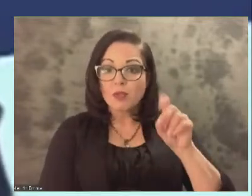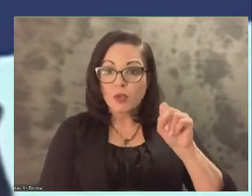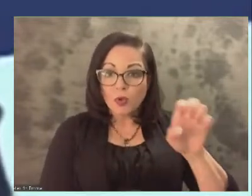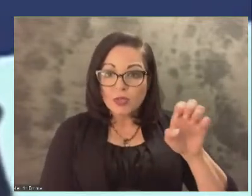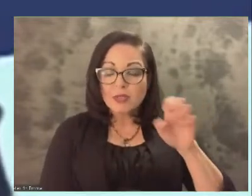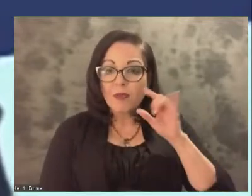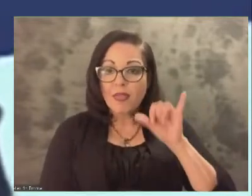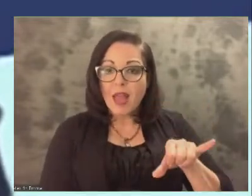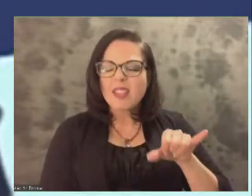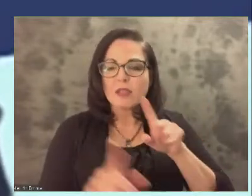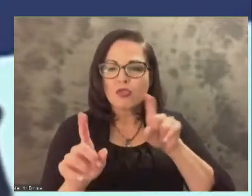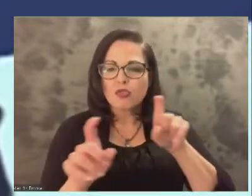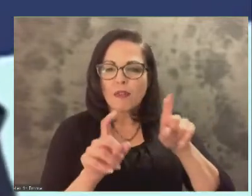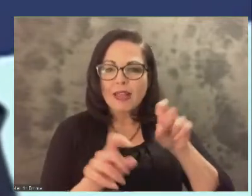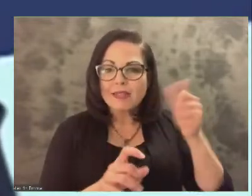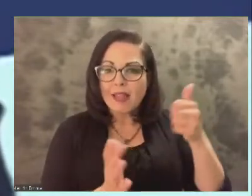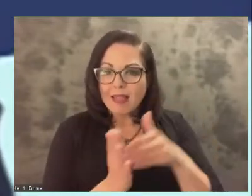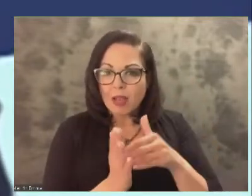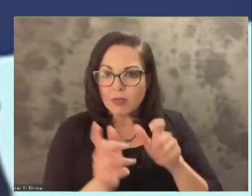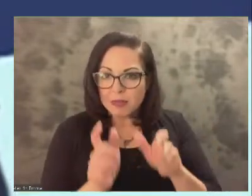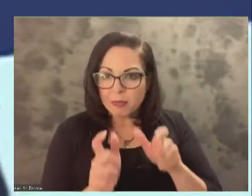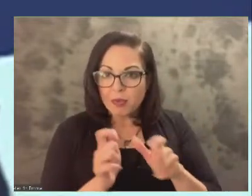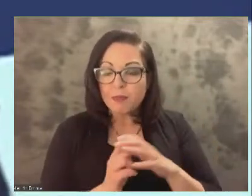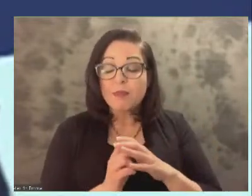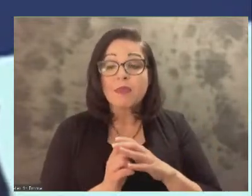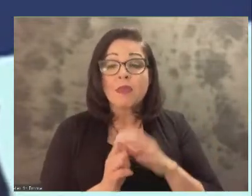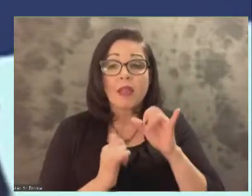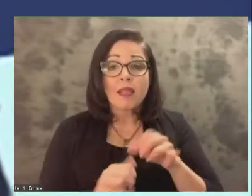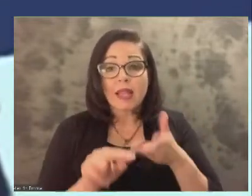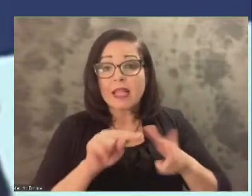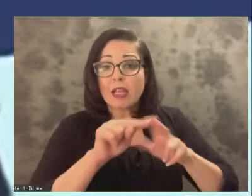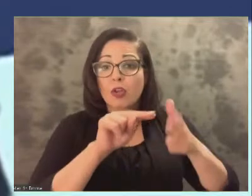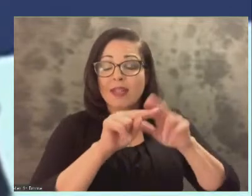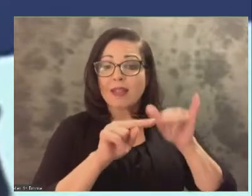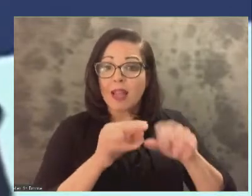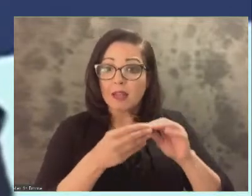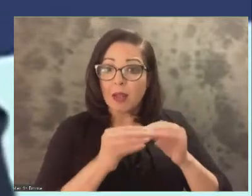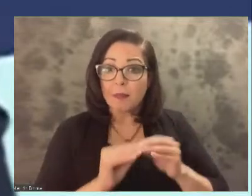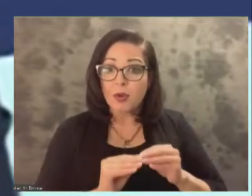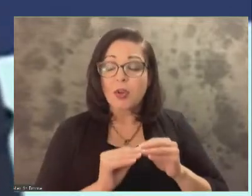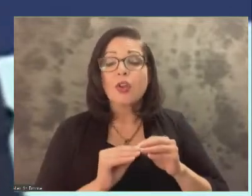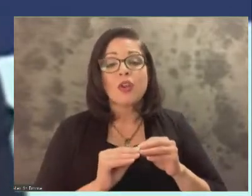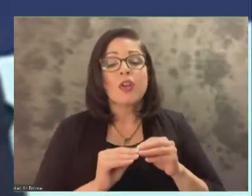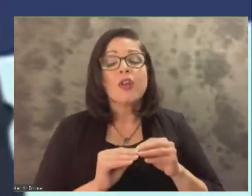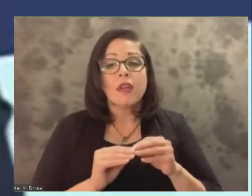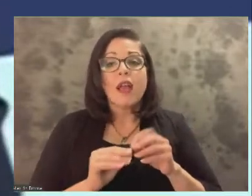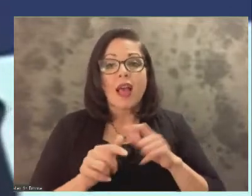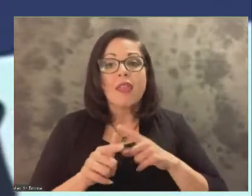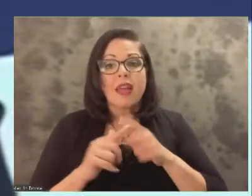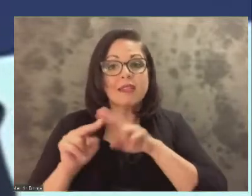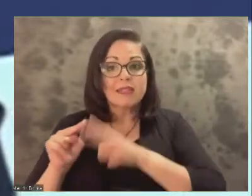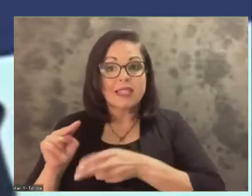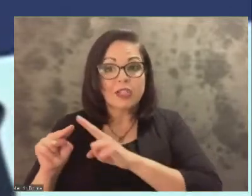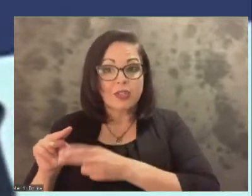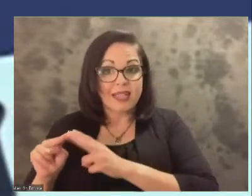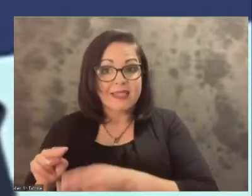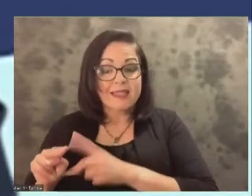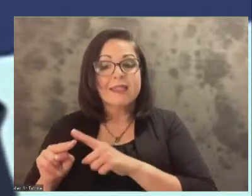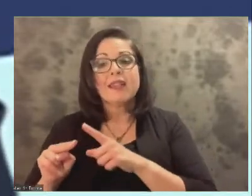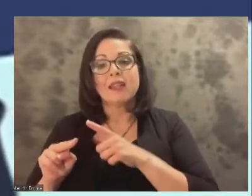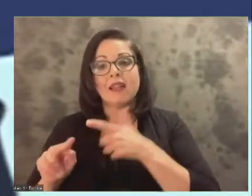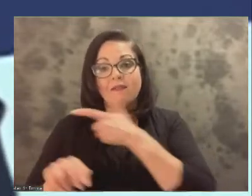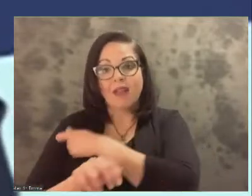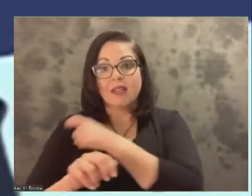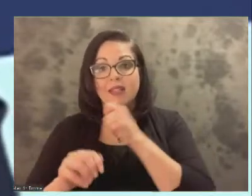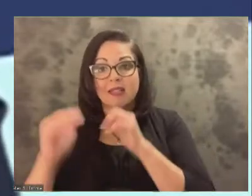vaccine. So this increase in vaccination rate, vaccination uptake, and the decrease in vaccination inequity,